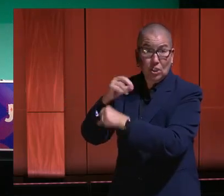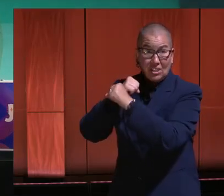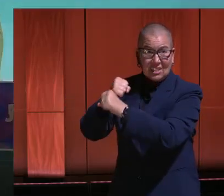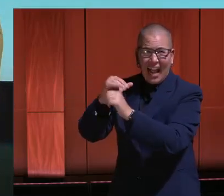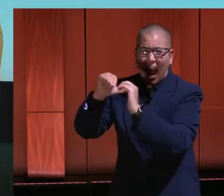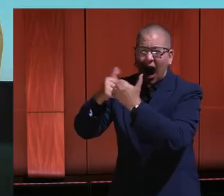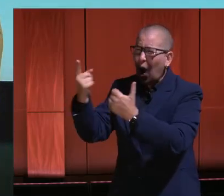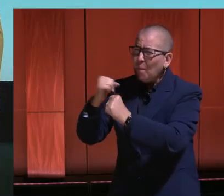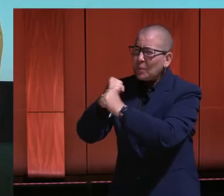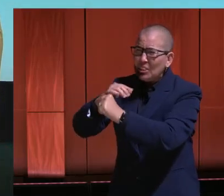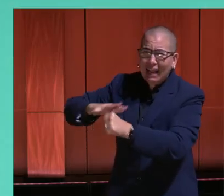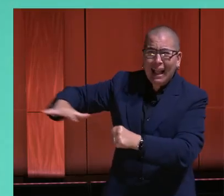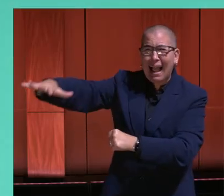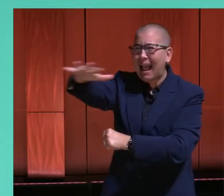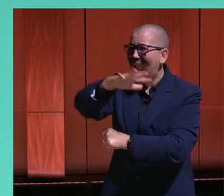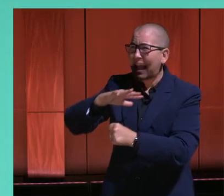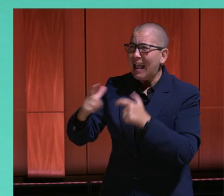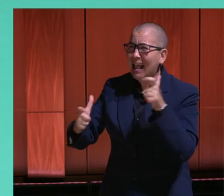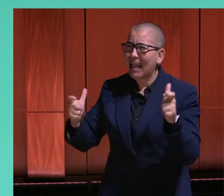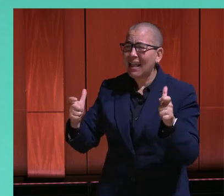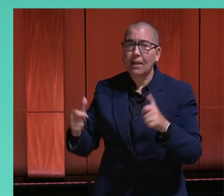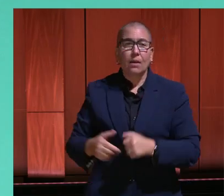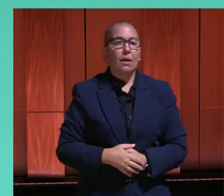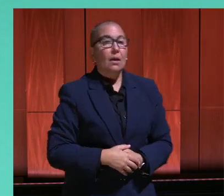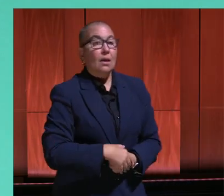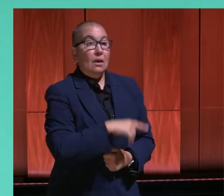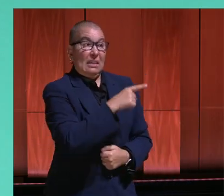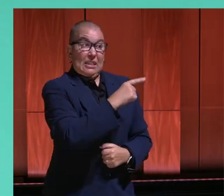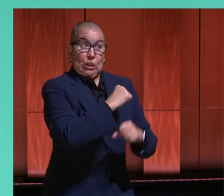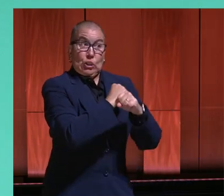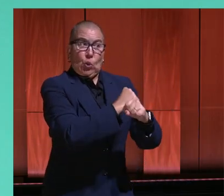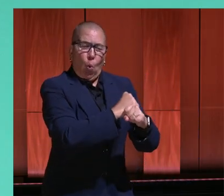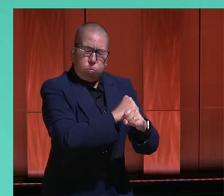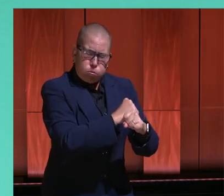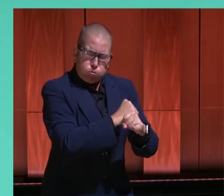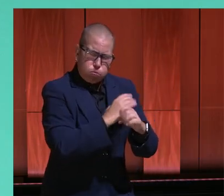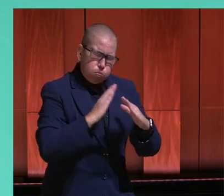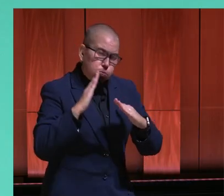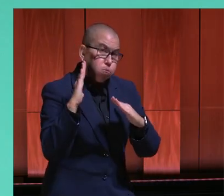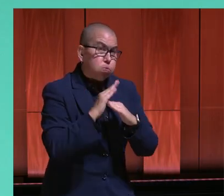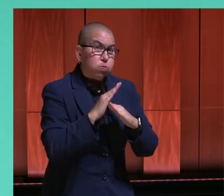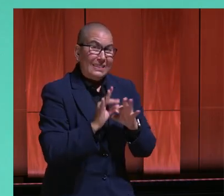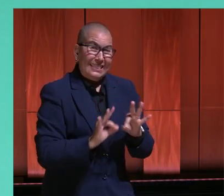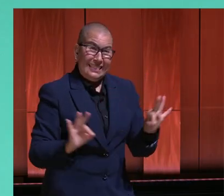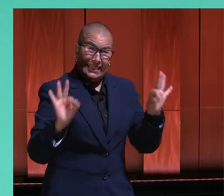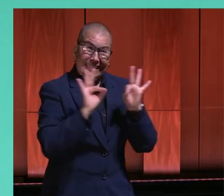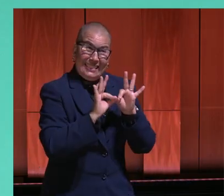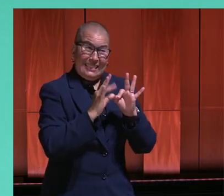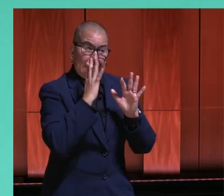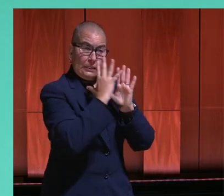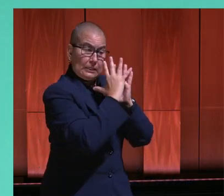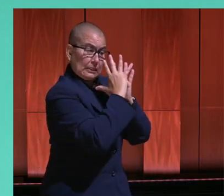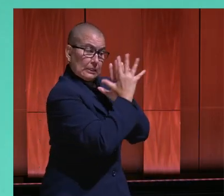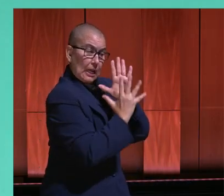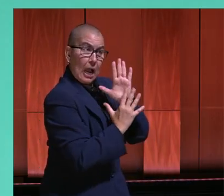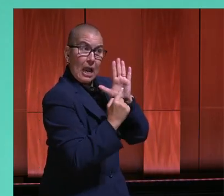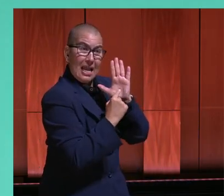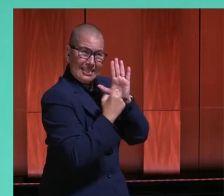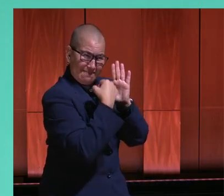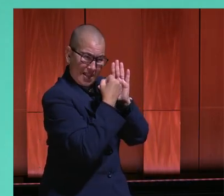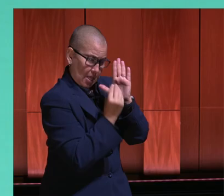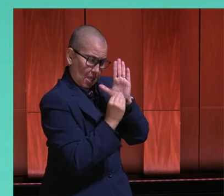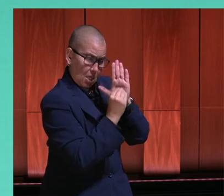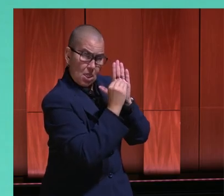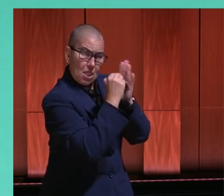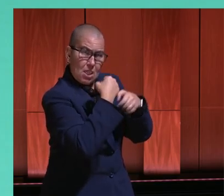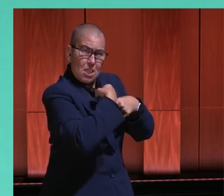cybersecurity is at the heart of everything we do. Whether we're designing something or building something, really the protection of academic and research